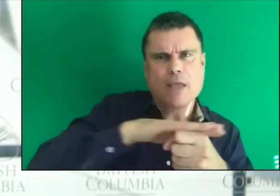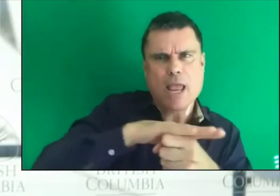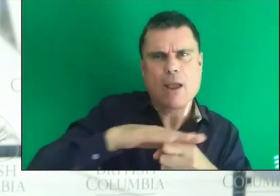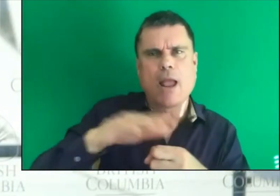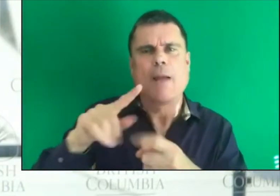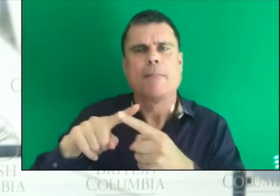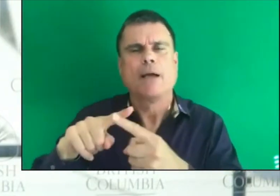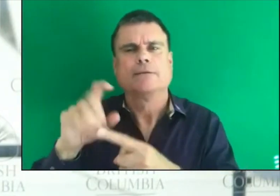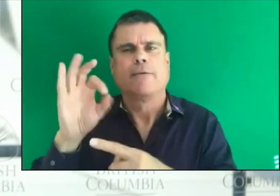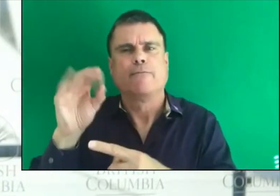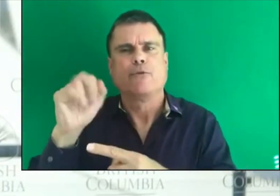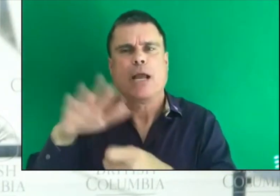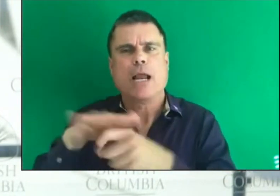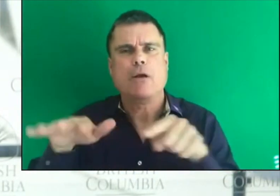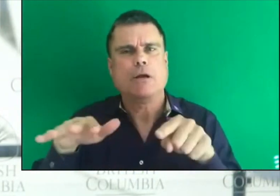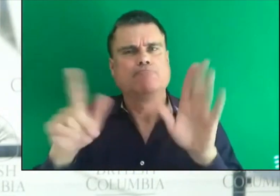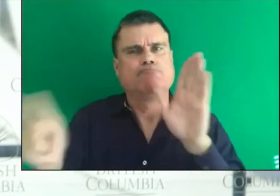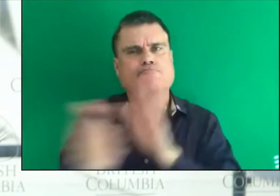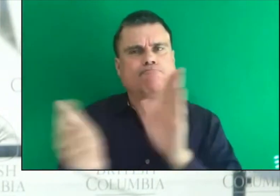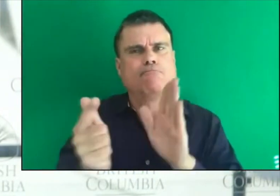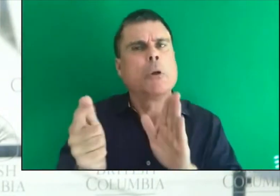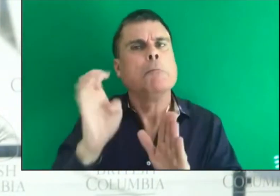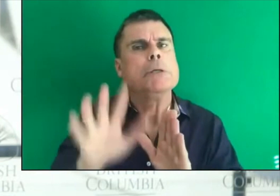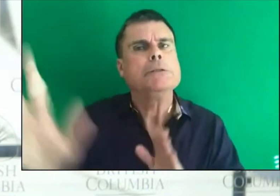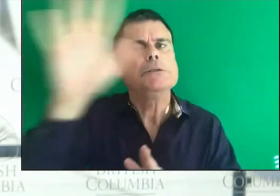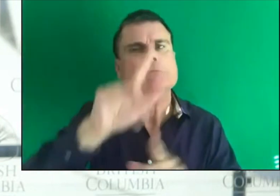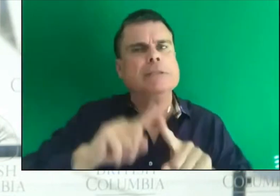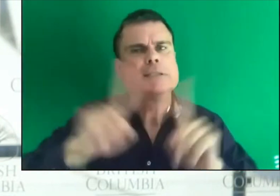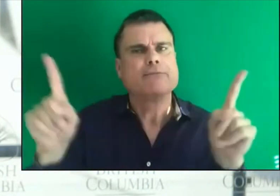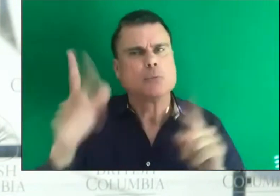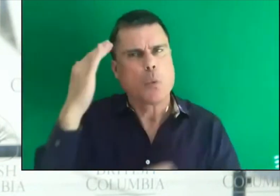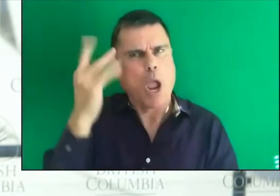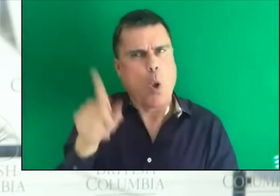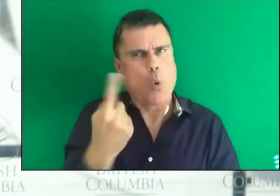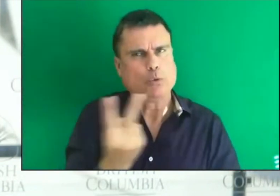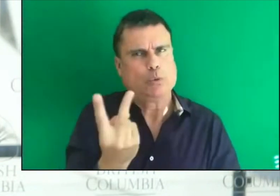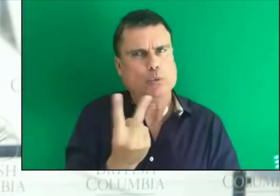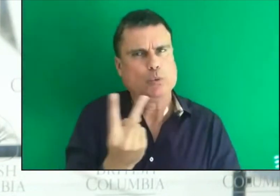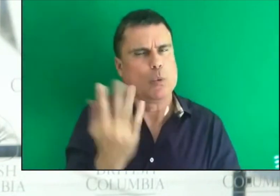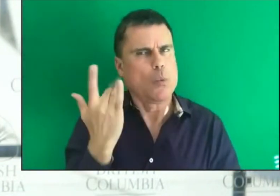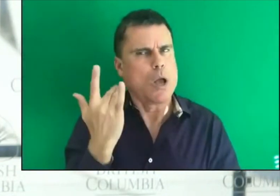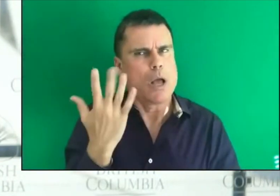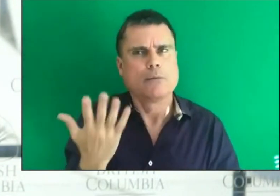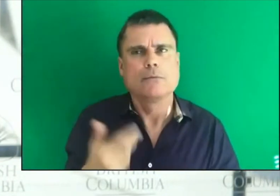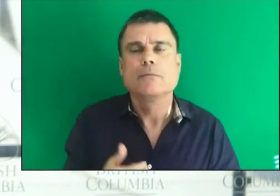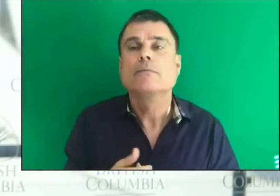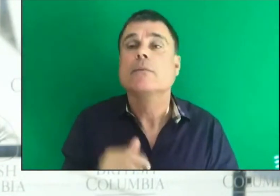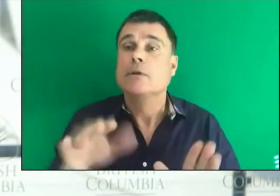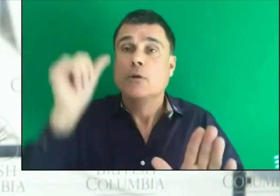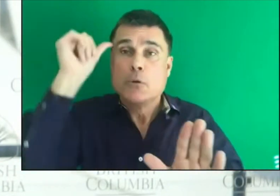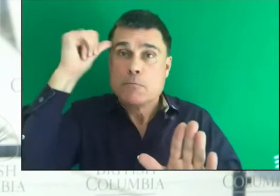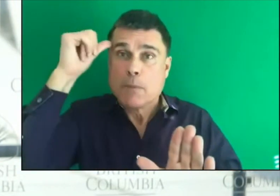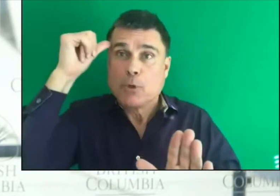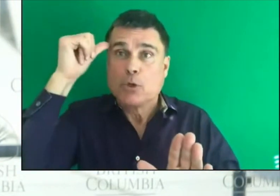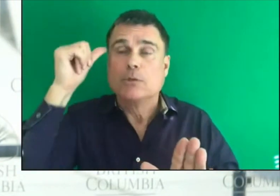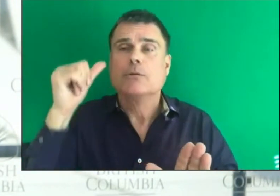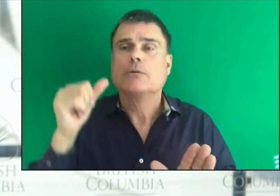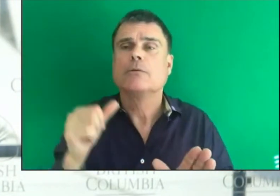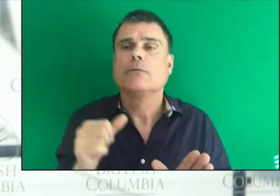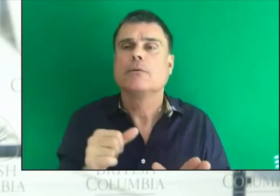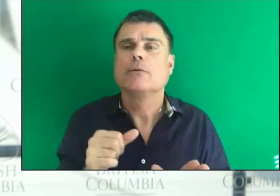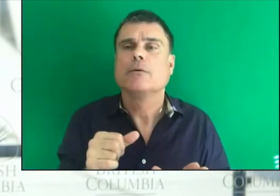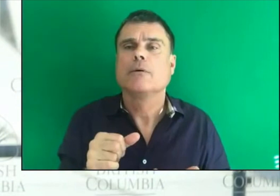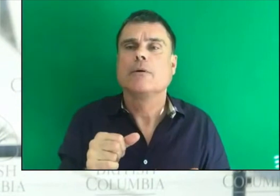this pandemic, you've really taken a province-wide approach. Obviously, we're seeing more cases now in Vancouver Coastal Health and Fraser